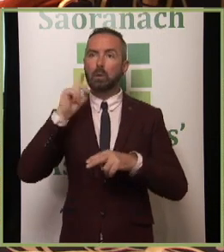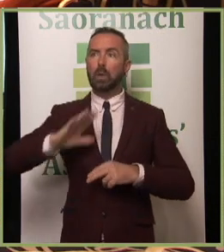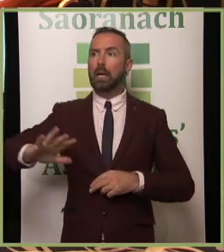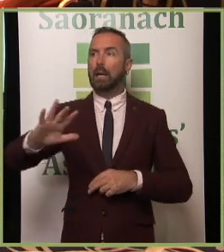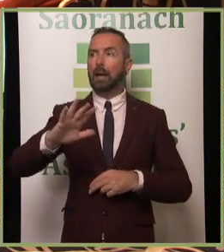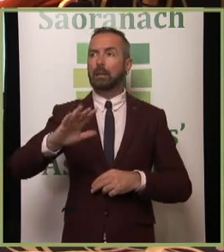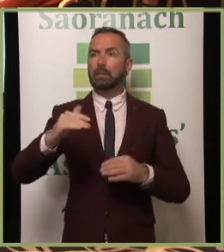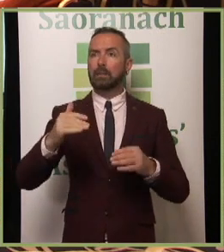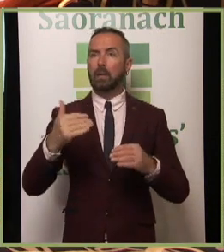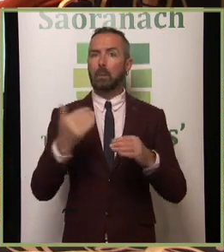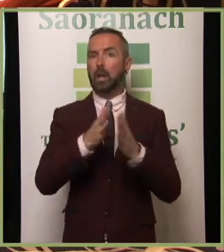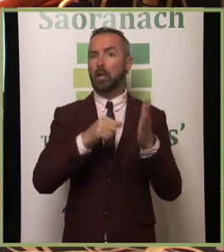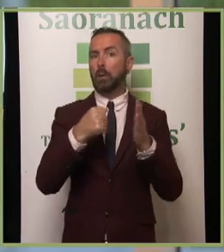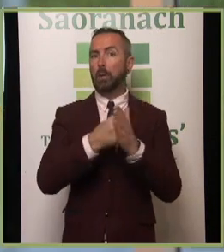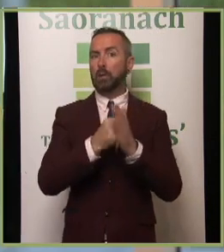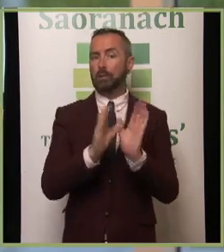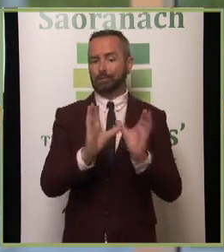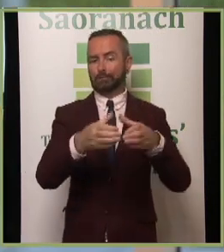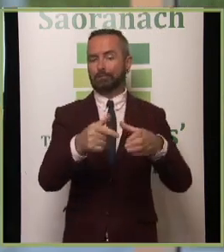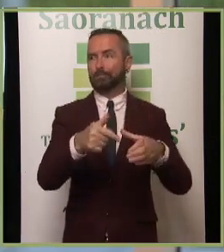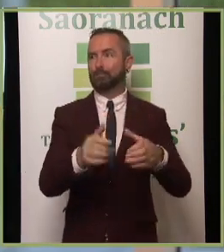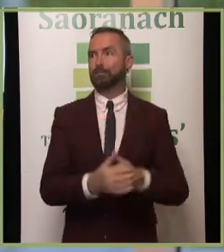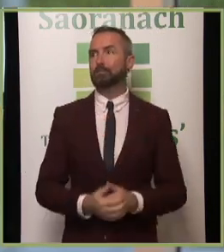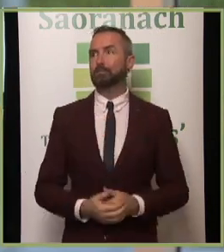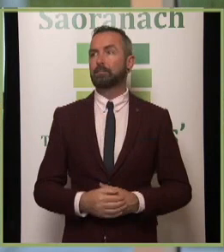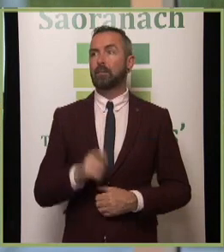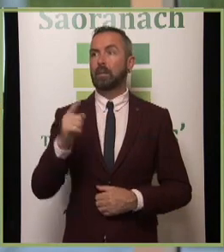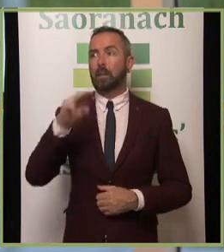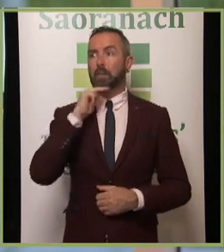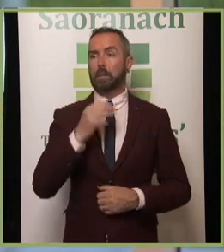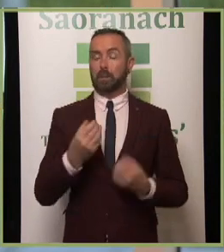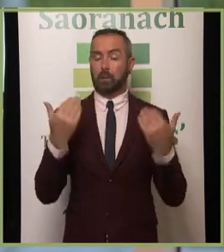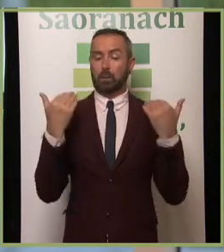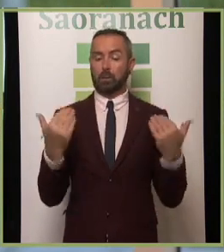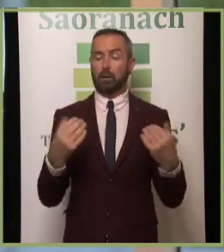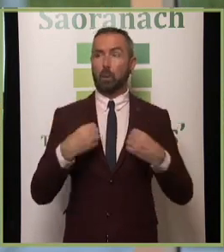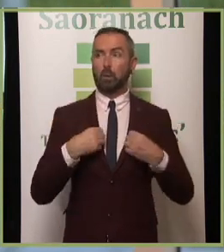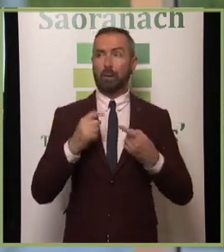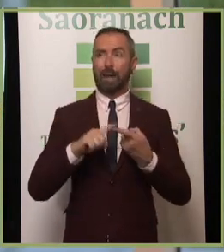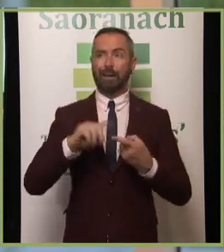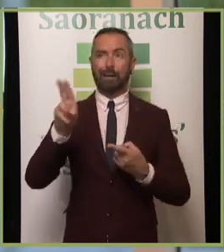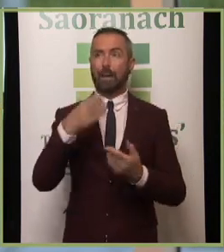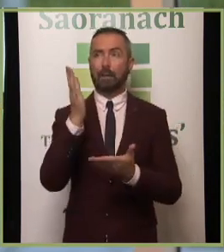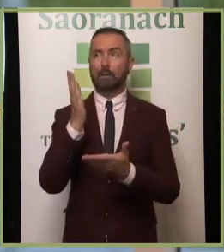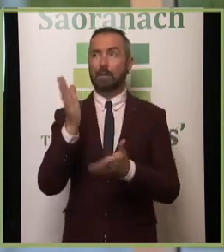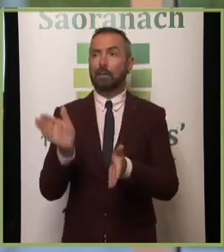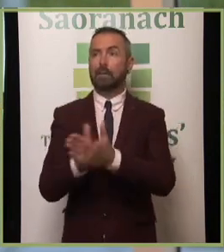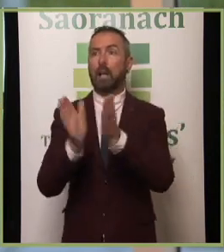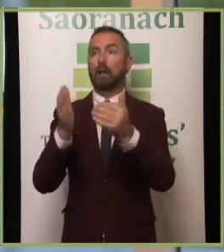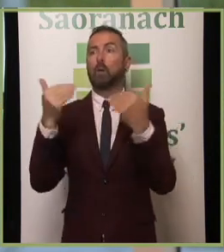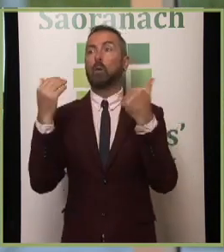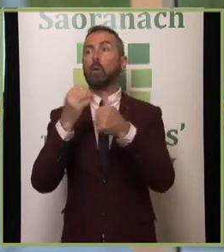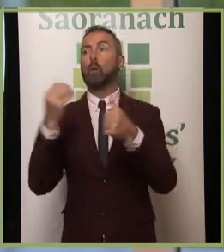a commercial entity. So that maintains the current ownership and prevents you from selling off current state assets, but it